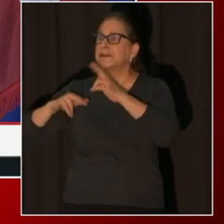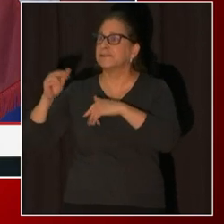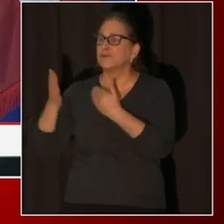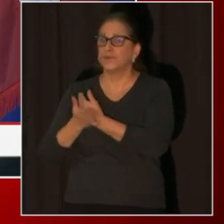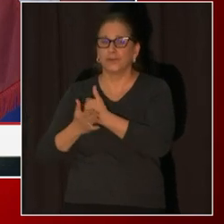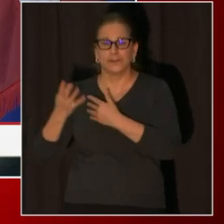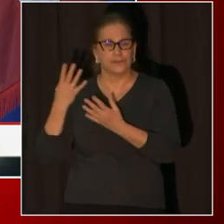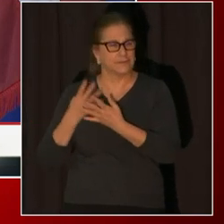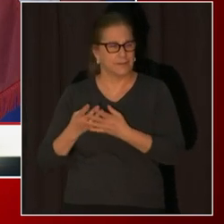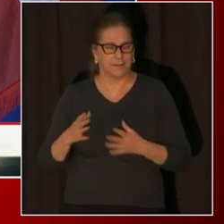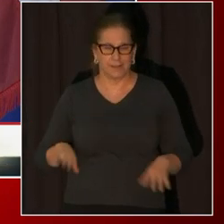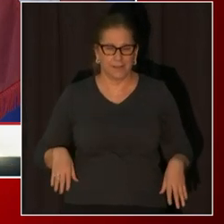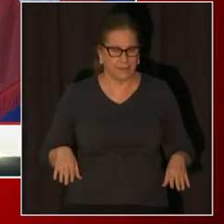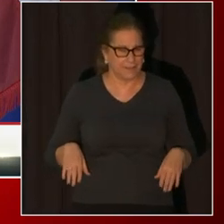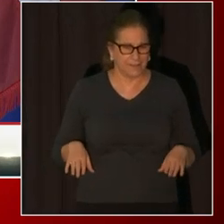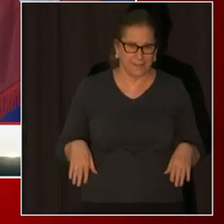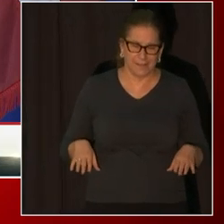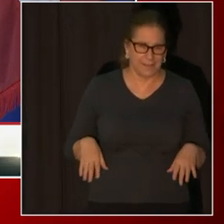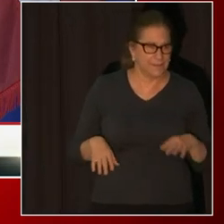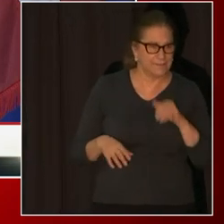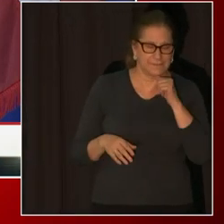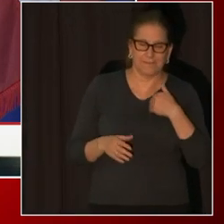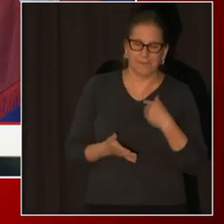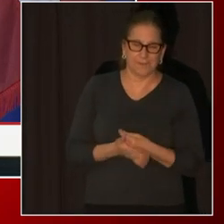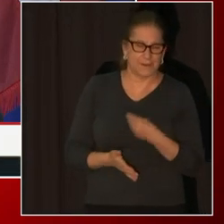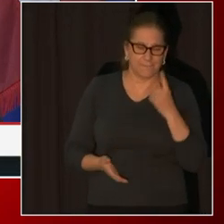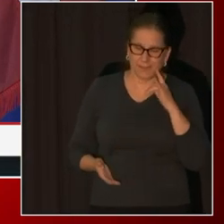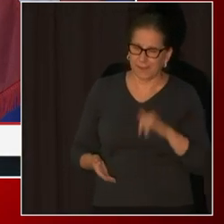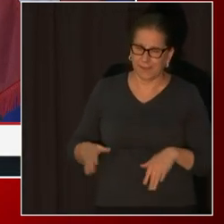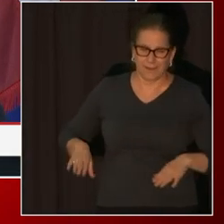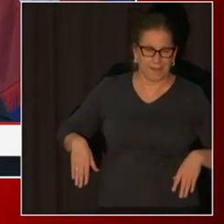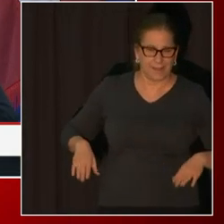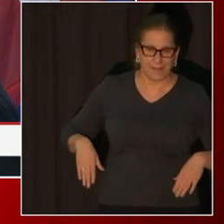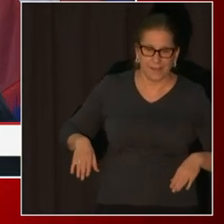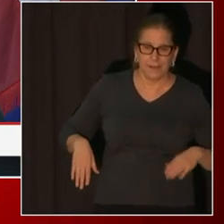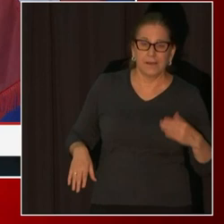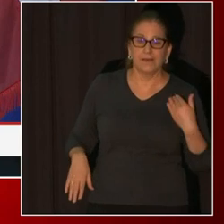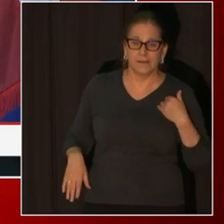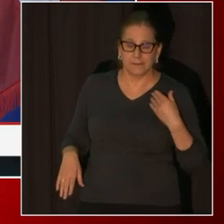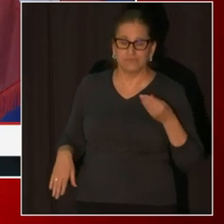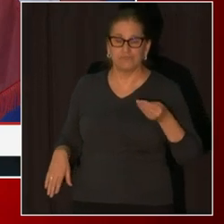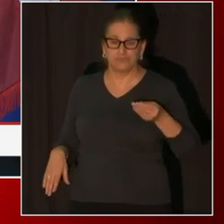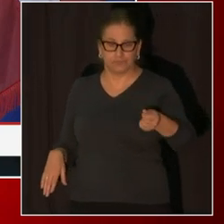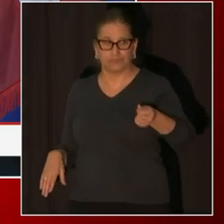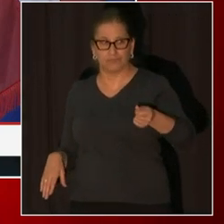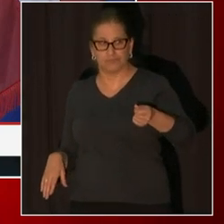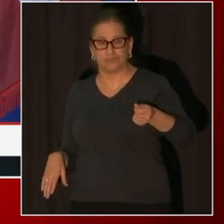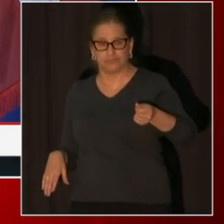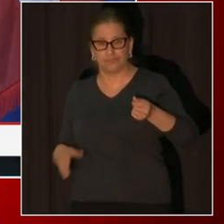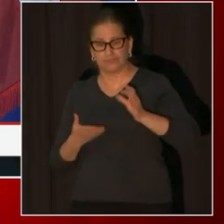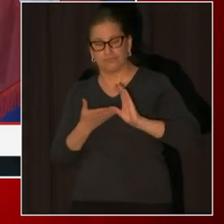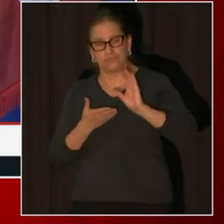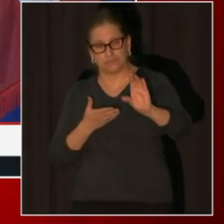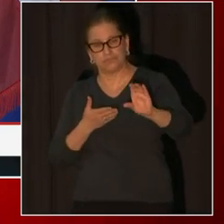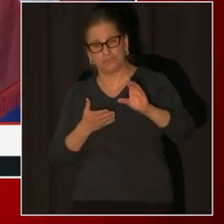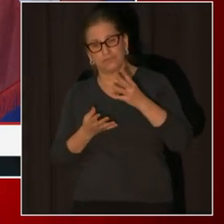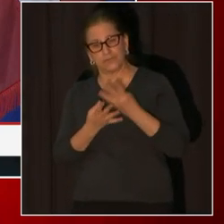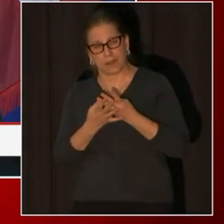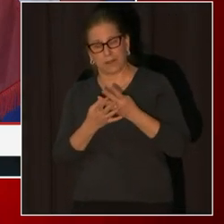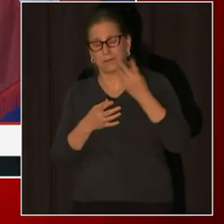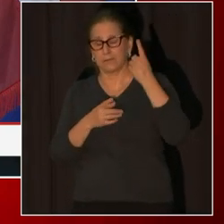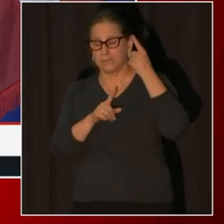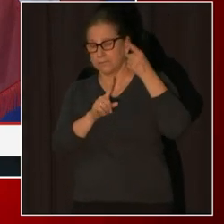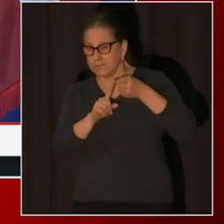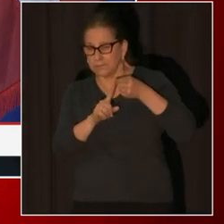continue to make a very significant investment in making sure that the one that we have is safe, that all the systems